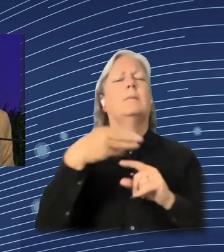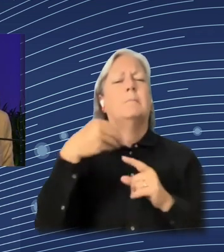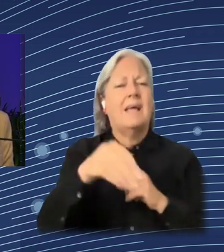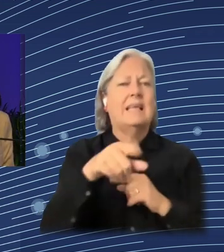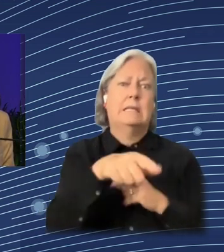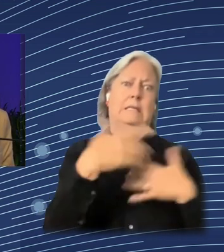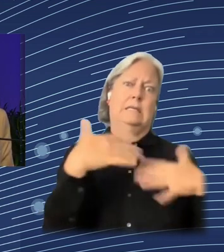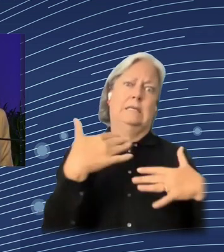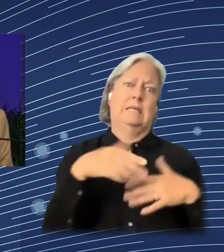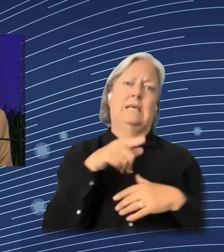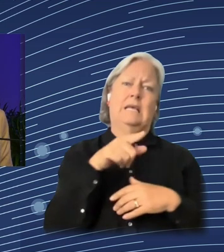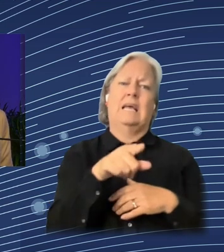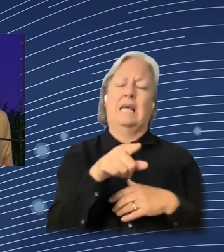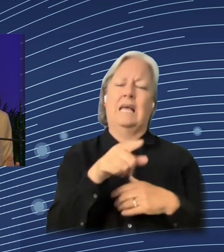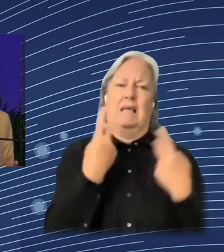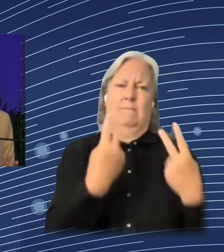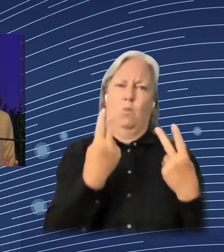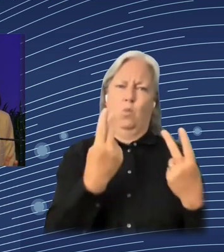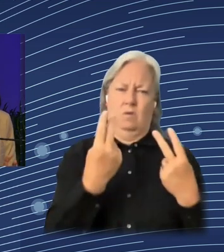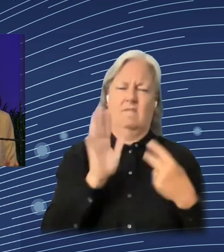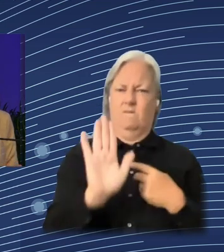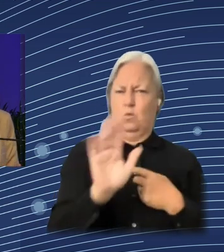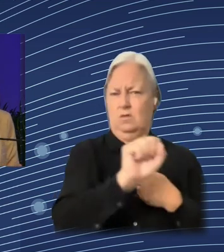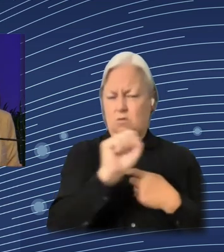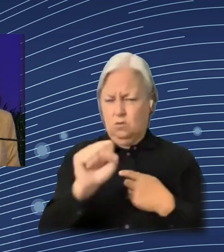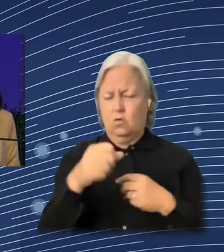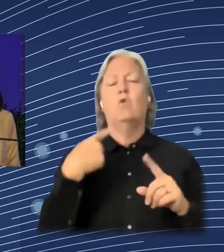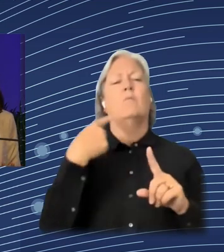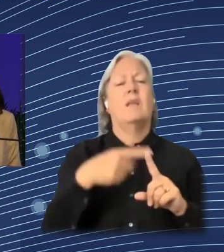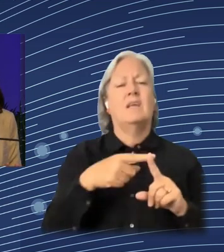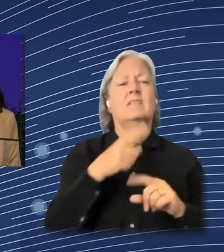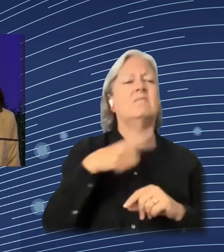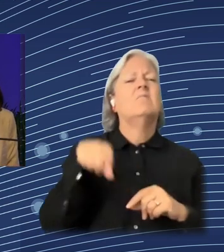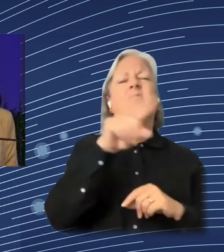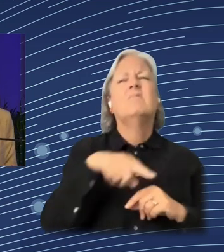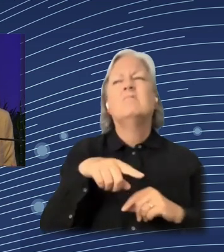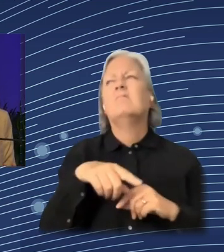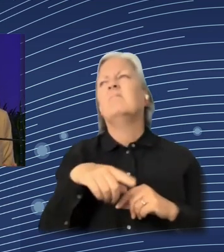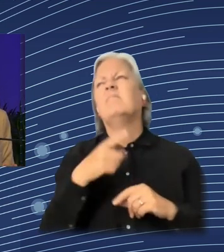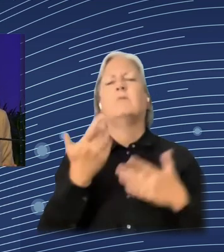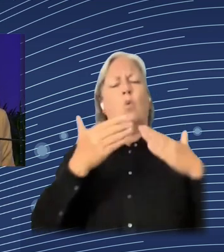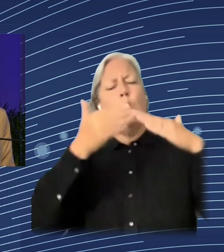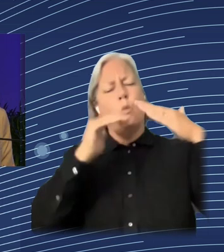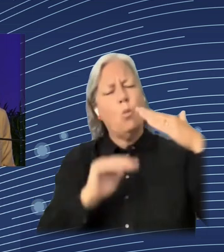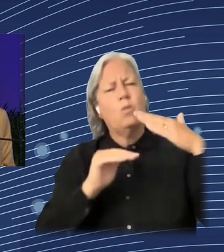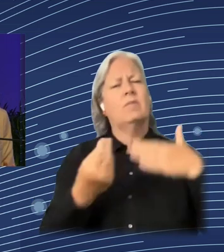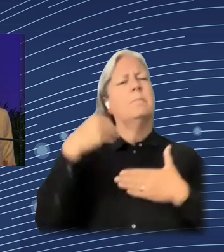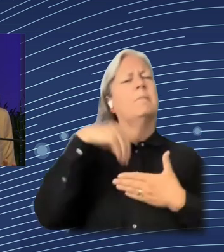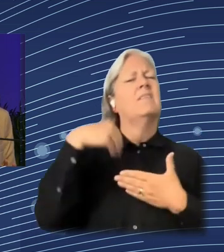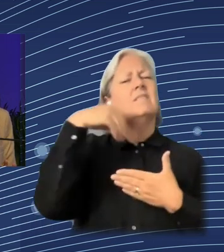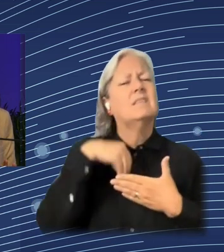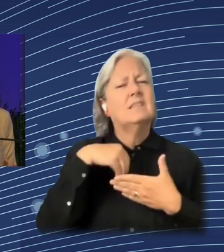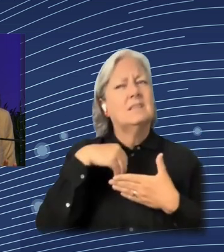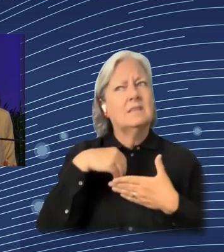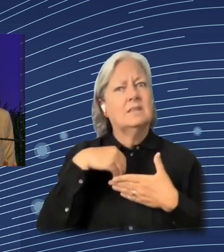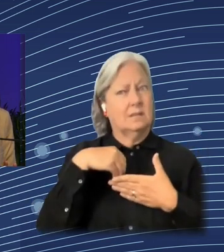security system, reducing the payment of undue benefits, and in general, assuring that